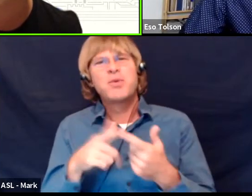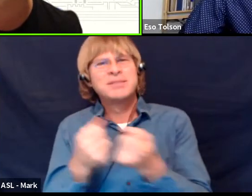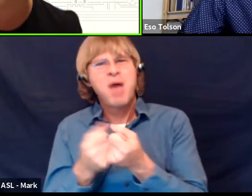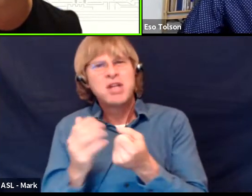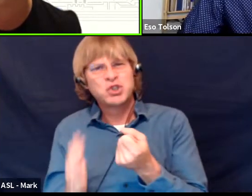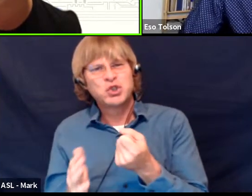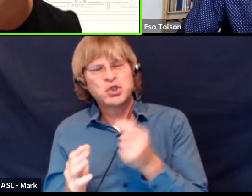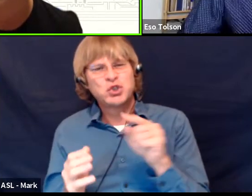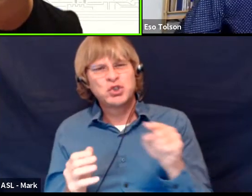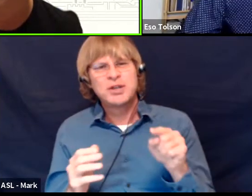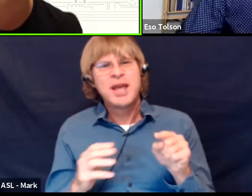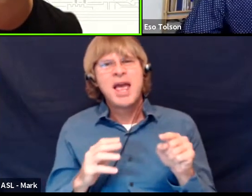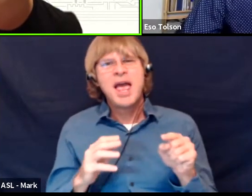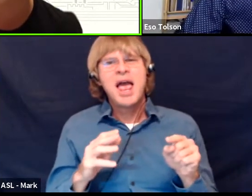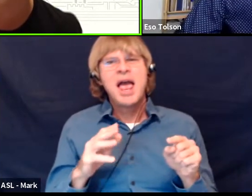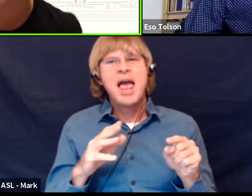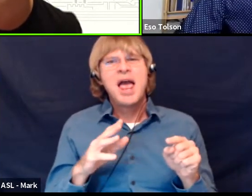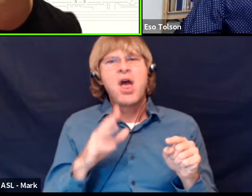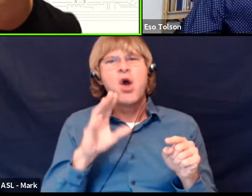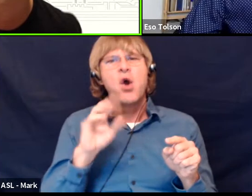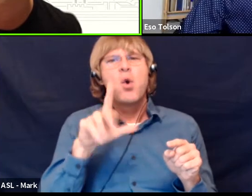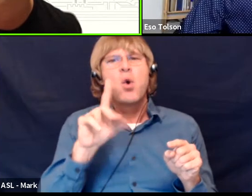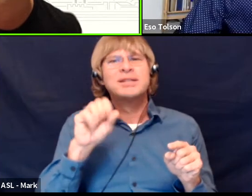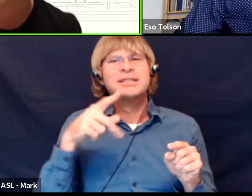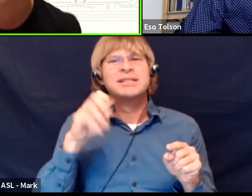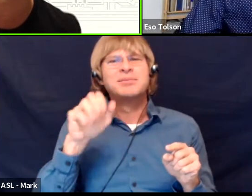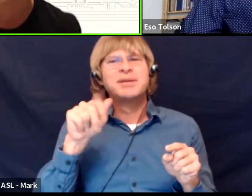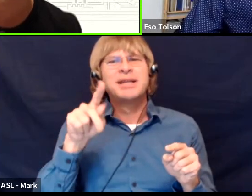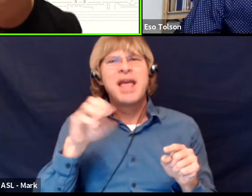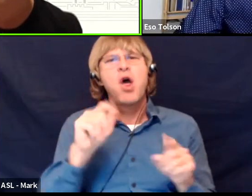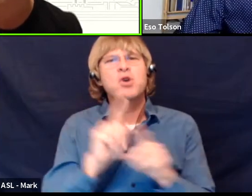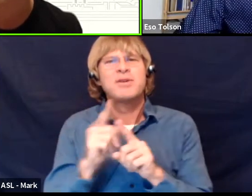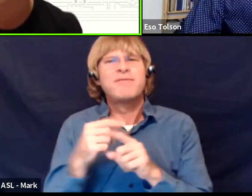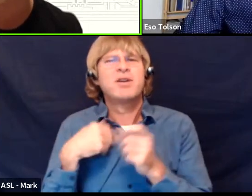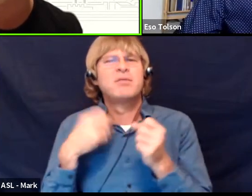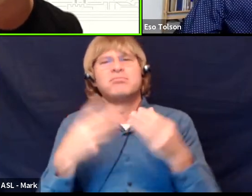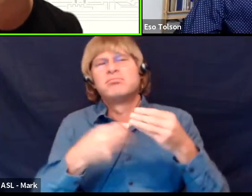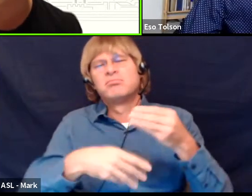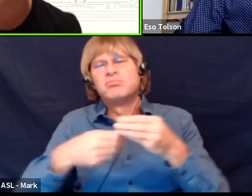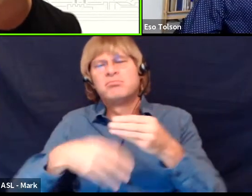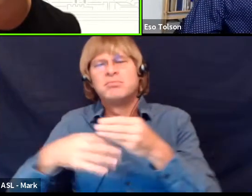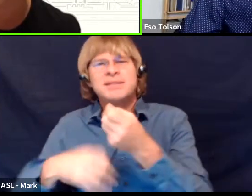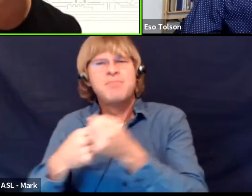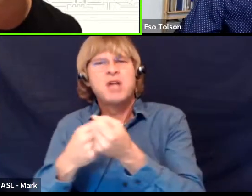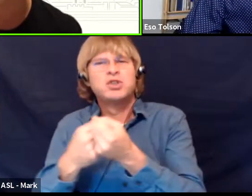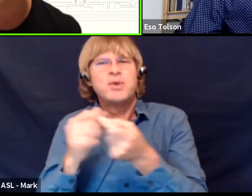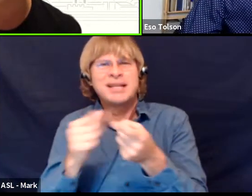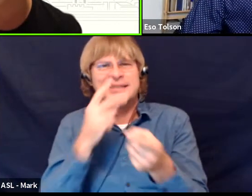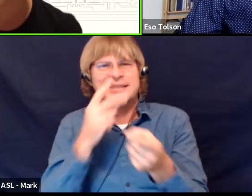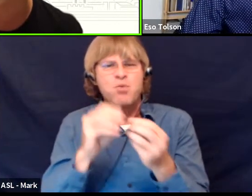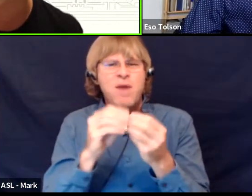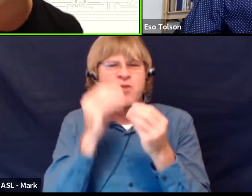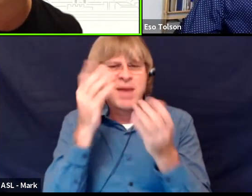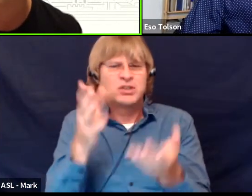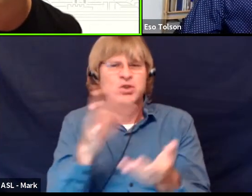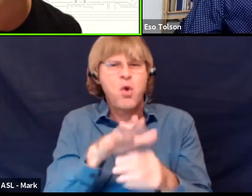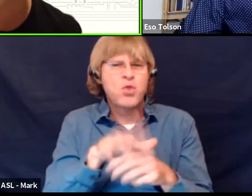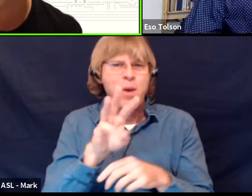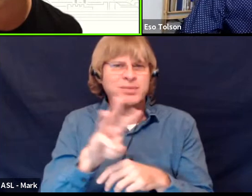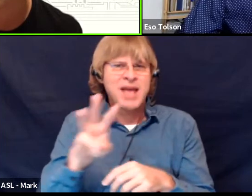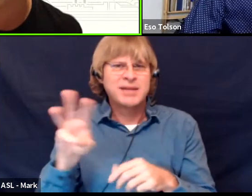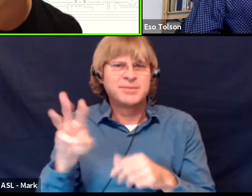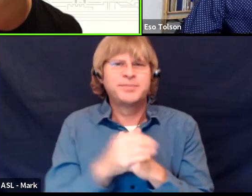sponsors. Old Speak is our premier sponsor, but we also have a ton of amazing sponsors that you can find out more information about on our